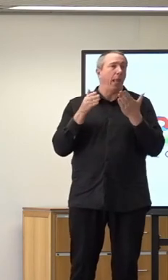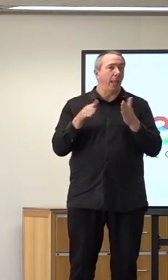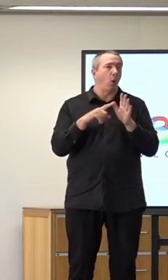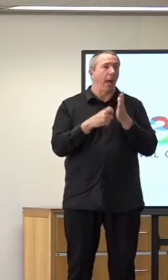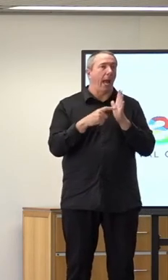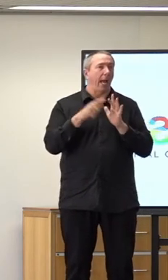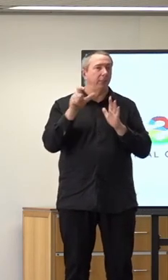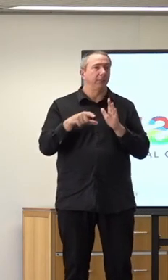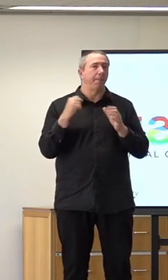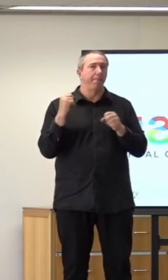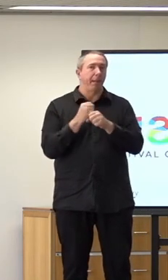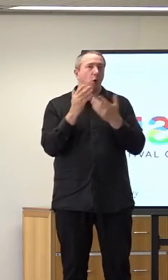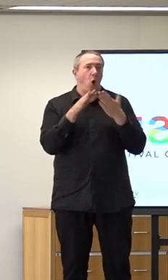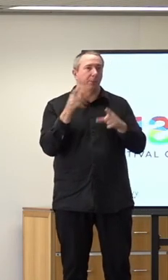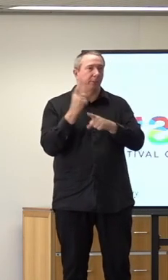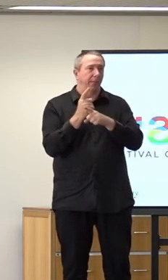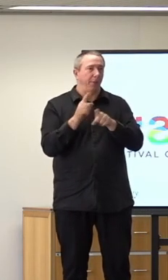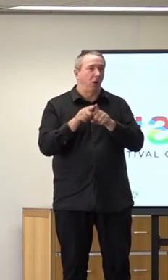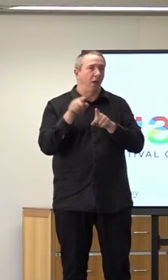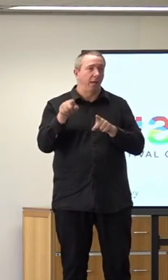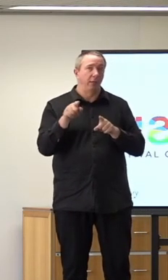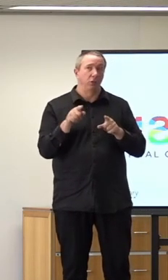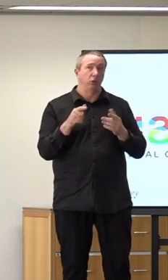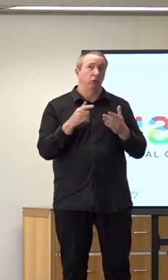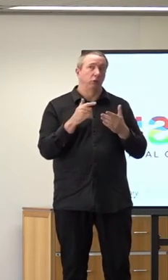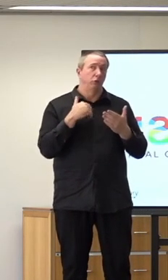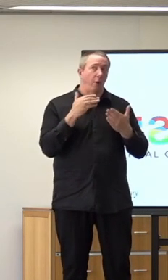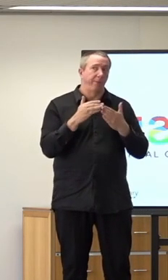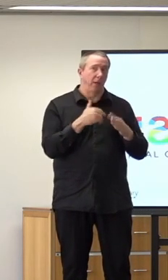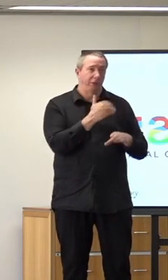way, and we haven't gotten in trouble so far. So